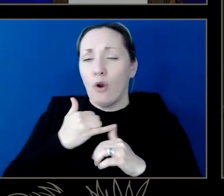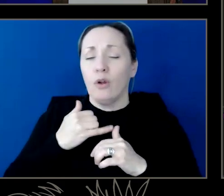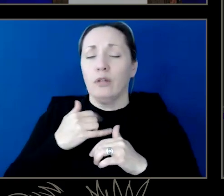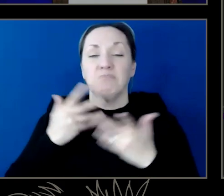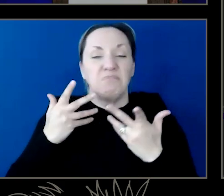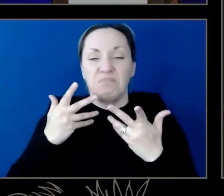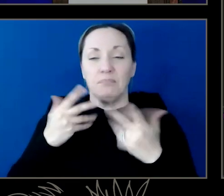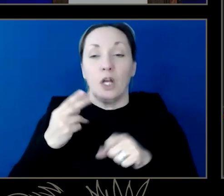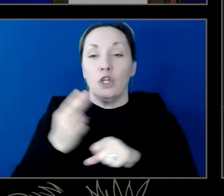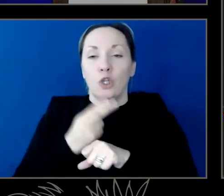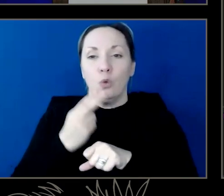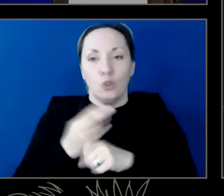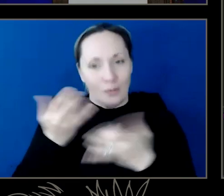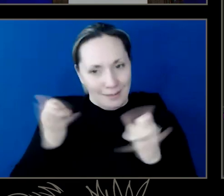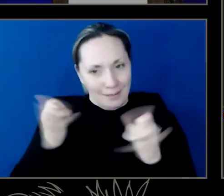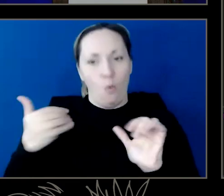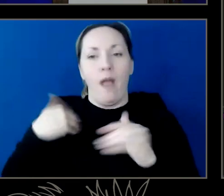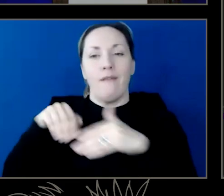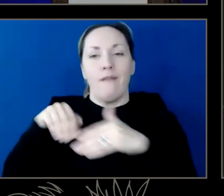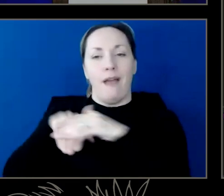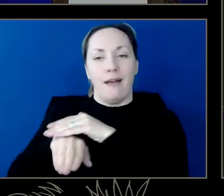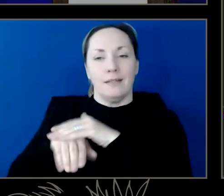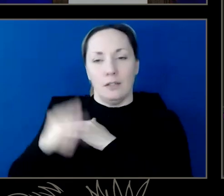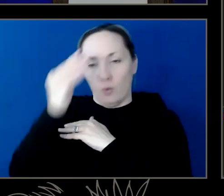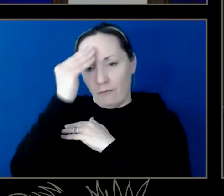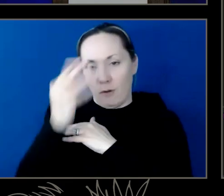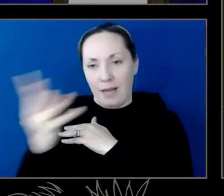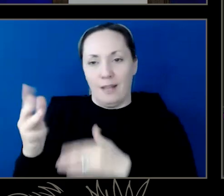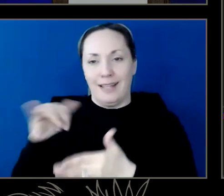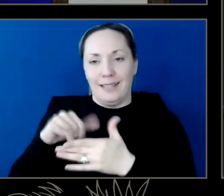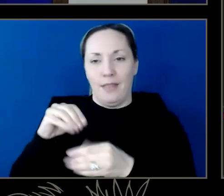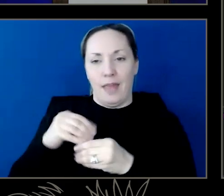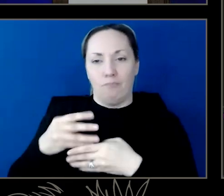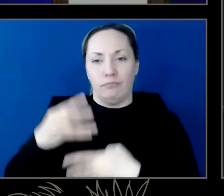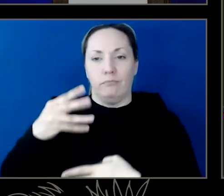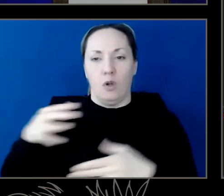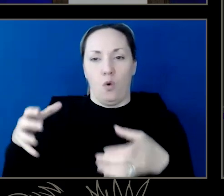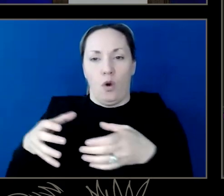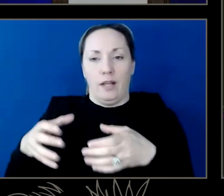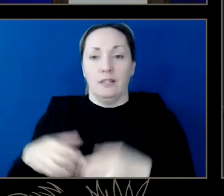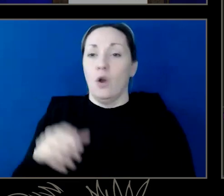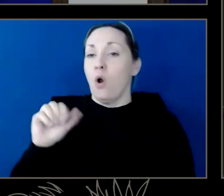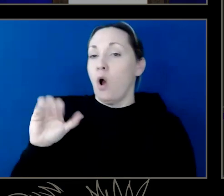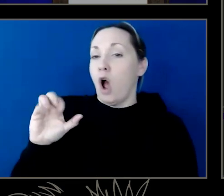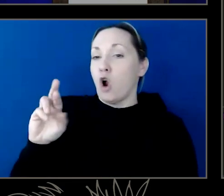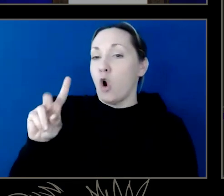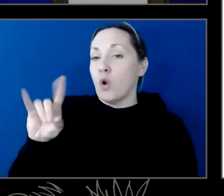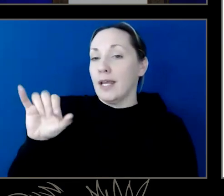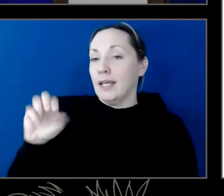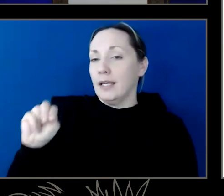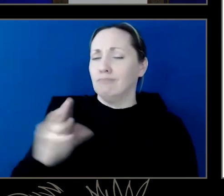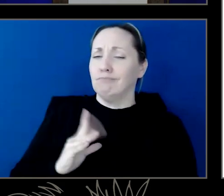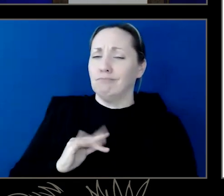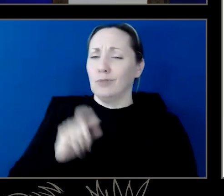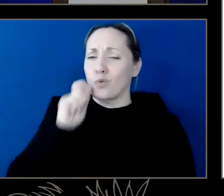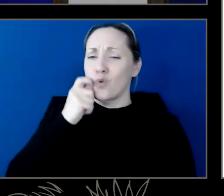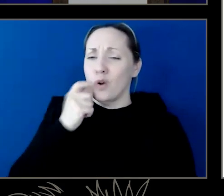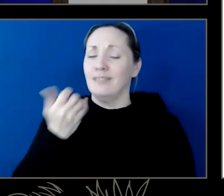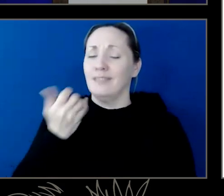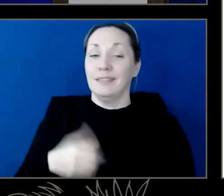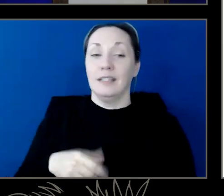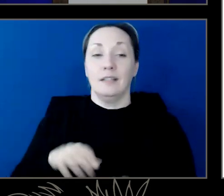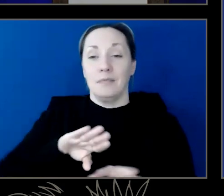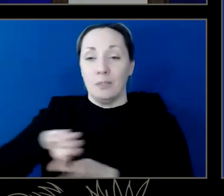your user is not losing access to the information that is within that accordion. So accordions, super cool, get on it. Let's move on.